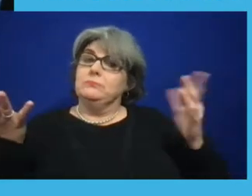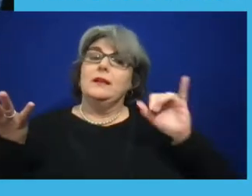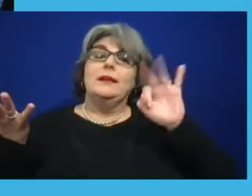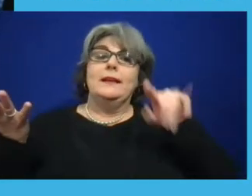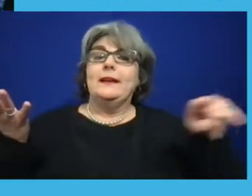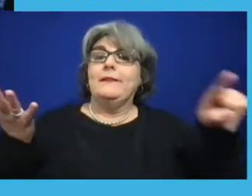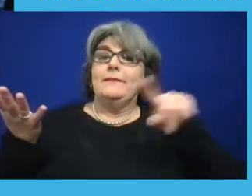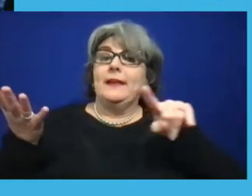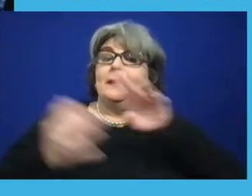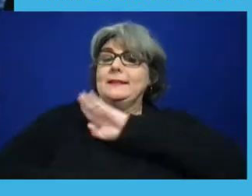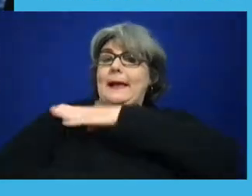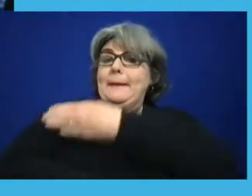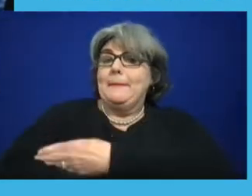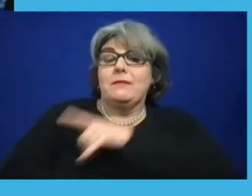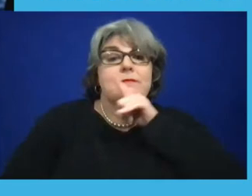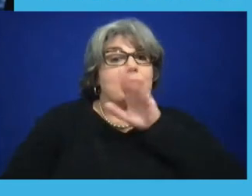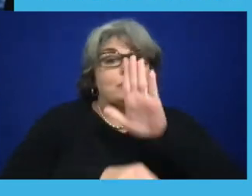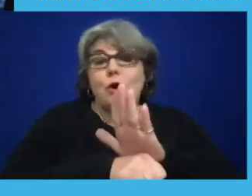the government can't interfere.